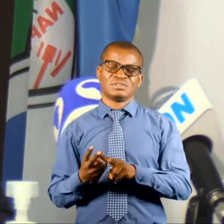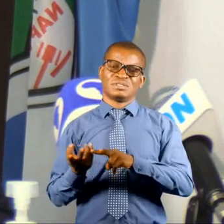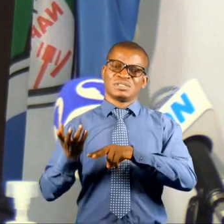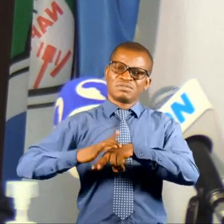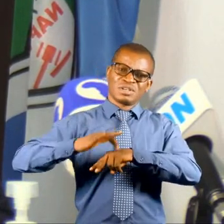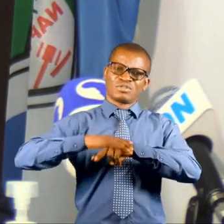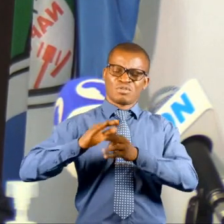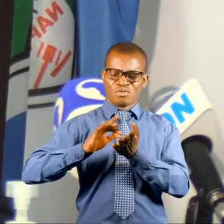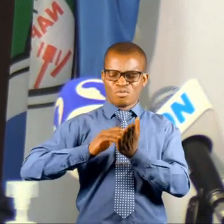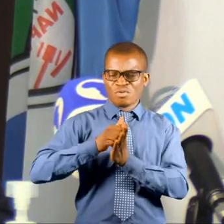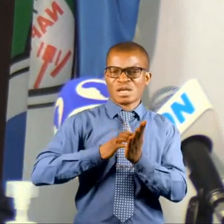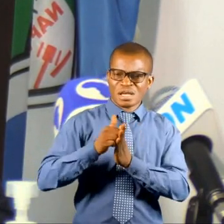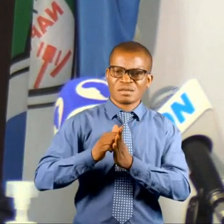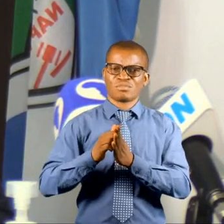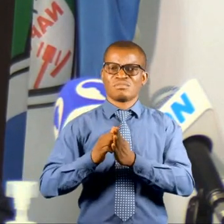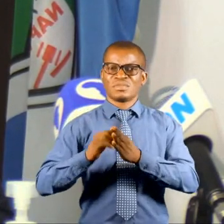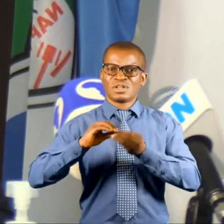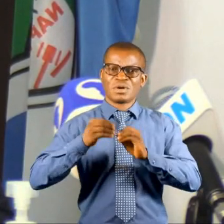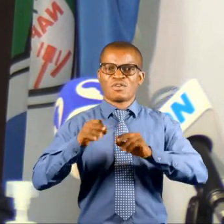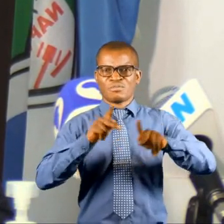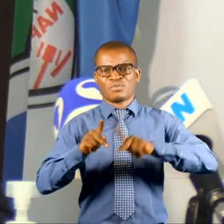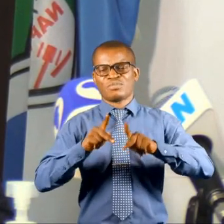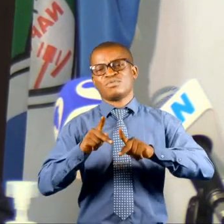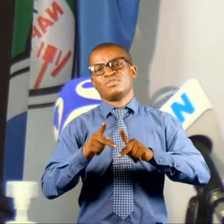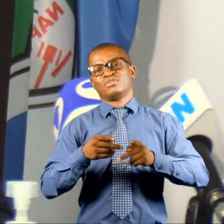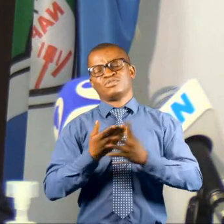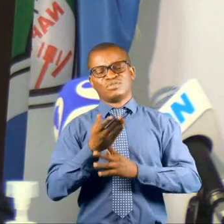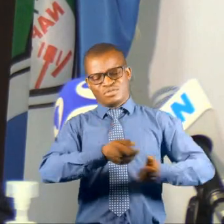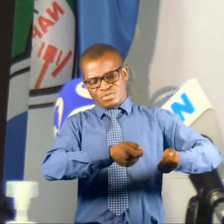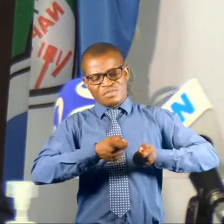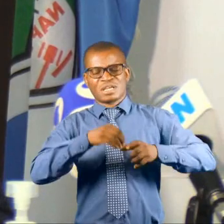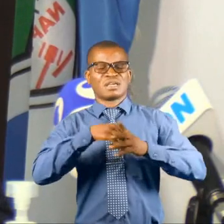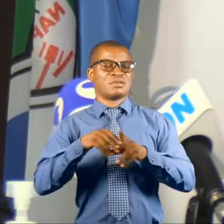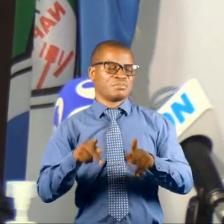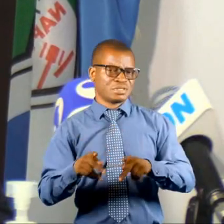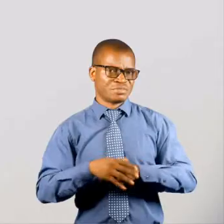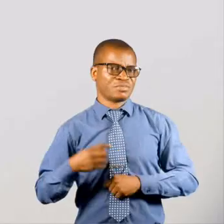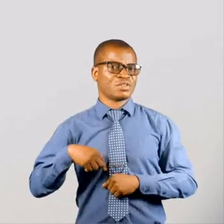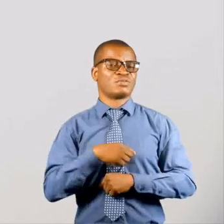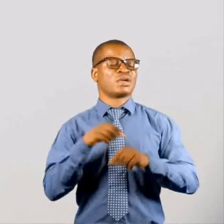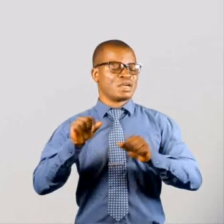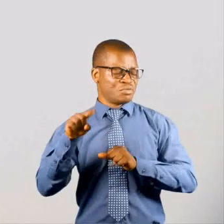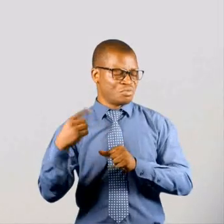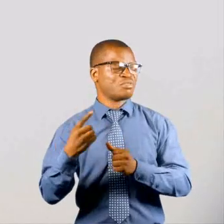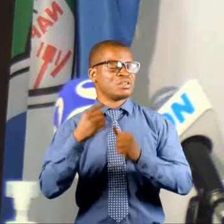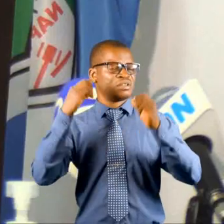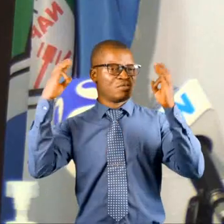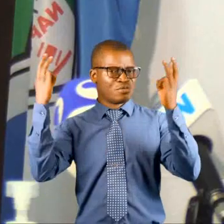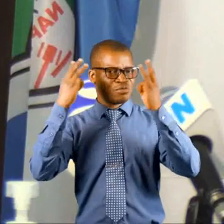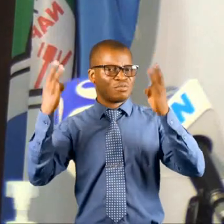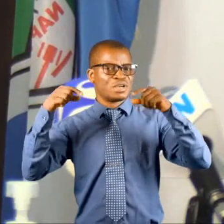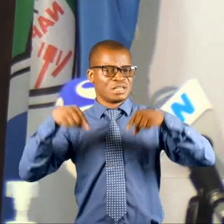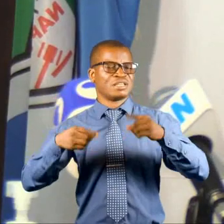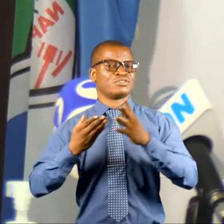on vulnerable populations through the smuggling of migrants or the trafficking in persons. We can only